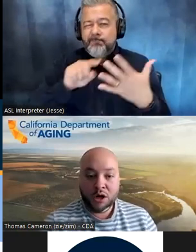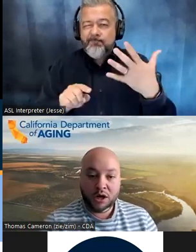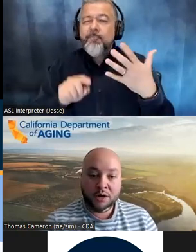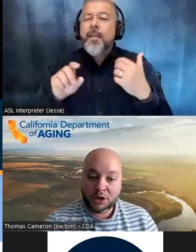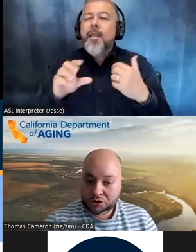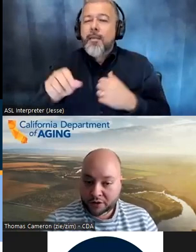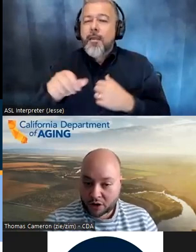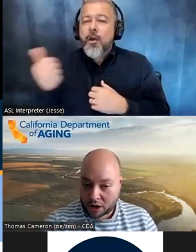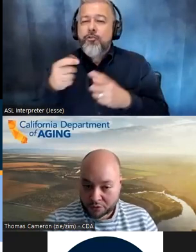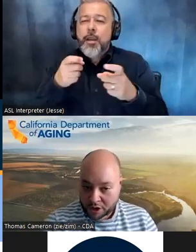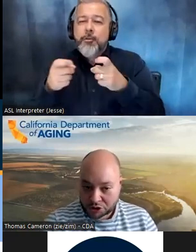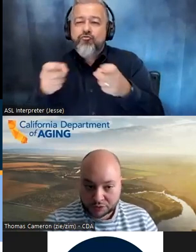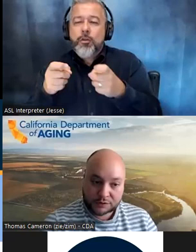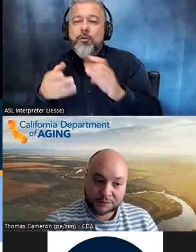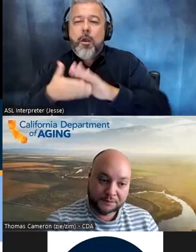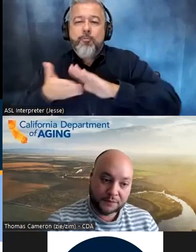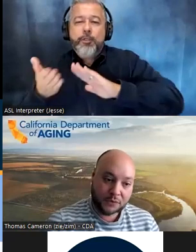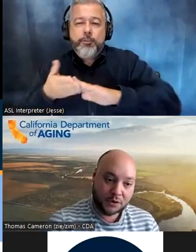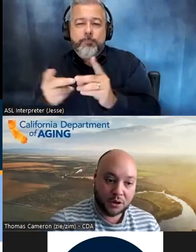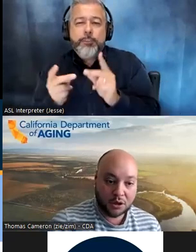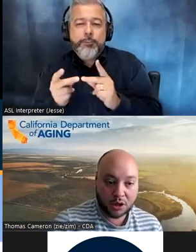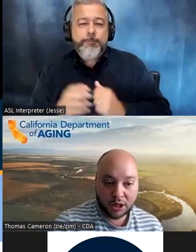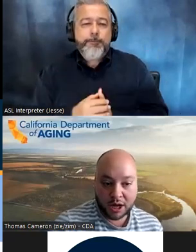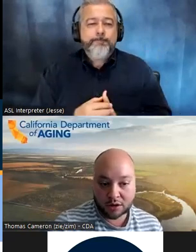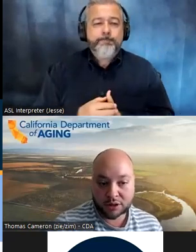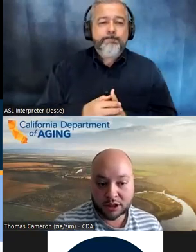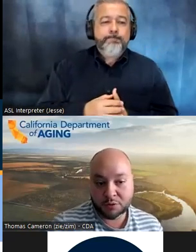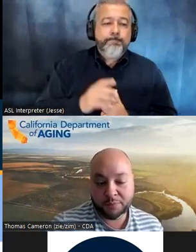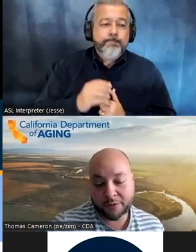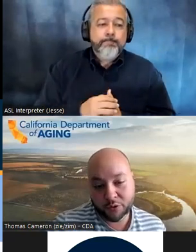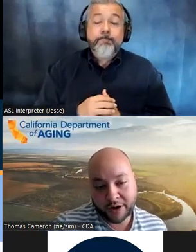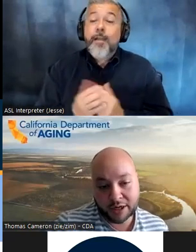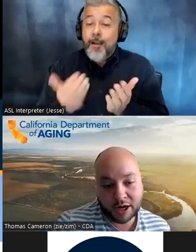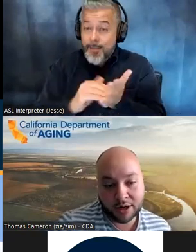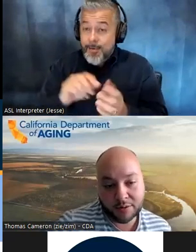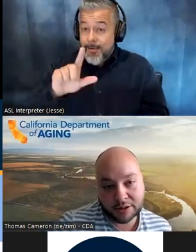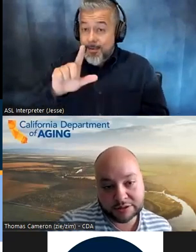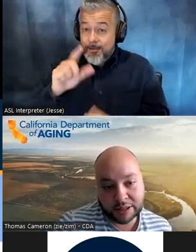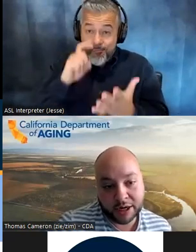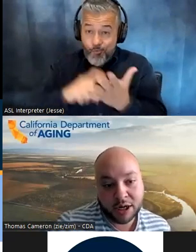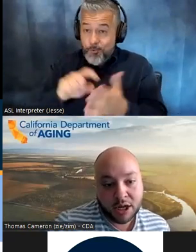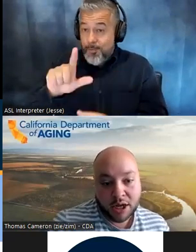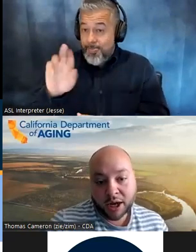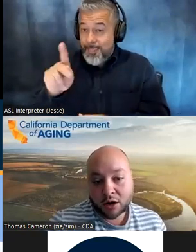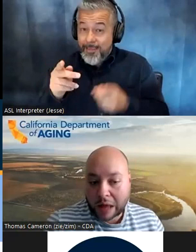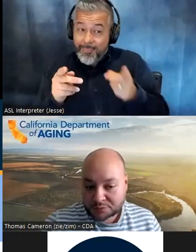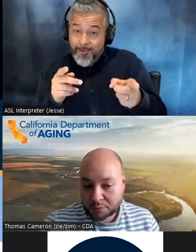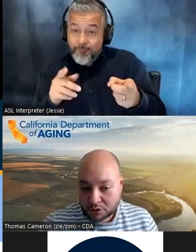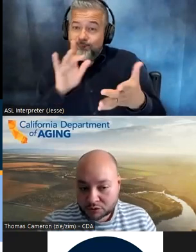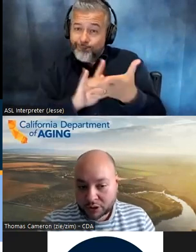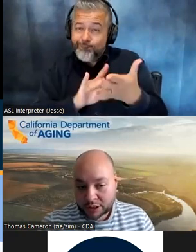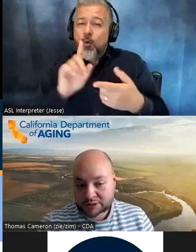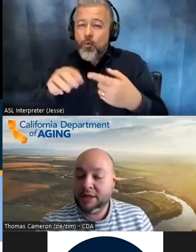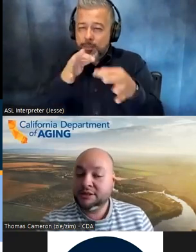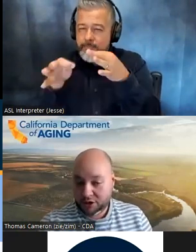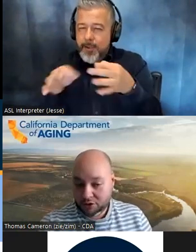other administrative operations. Again, a link is provided in the slide. And our last